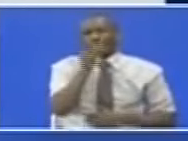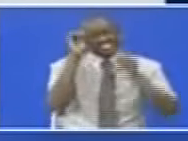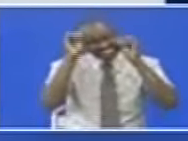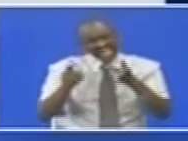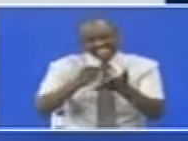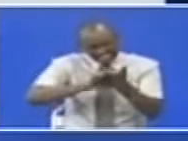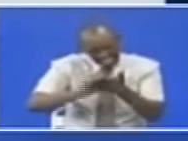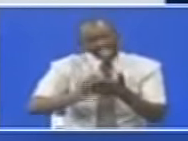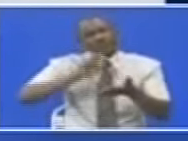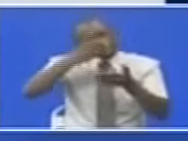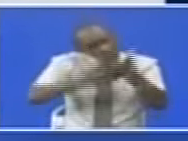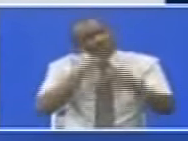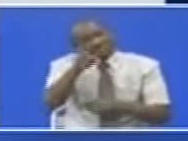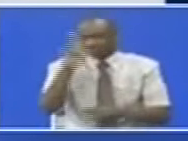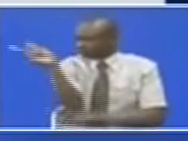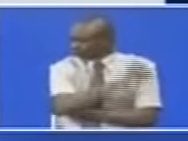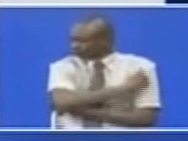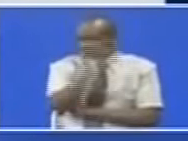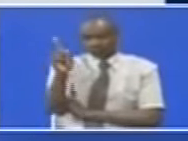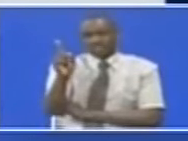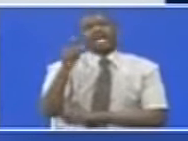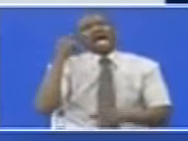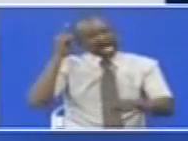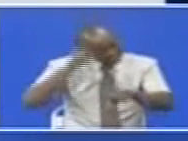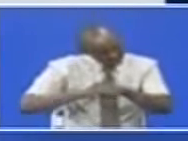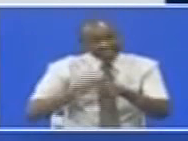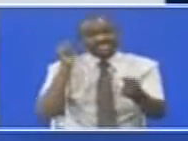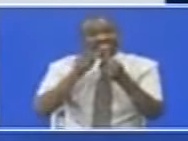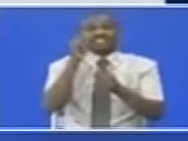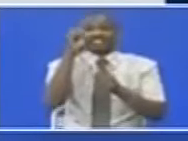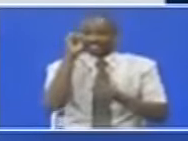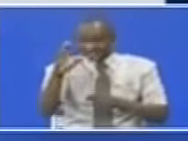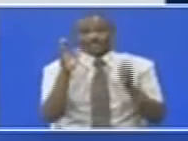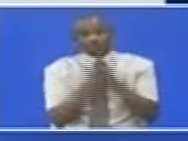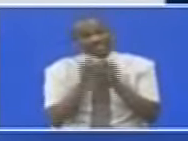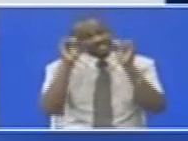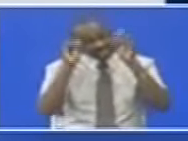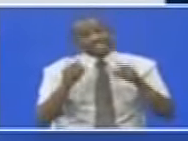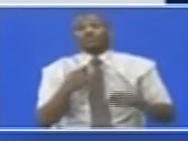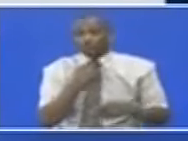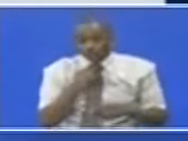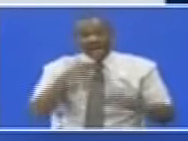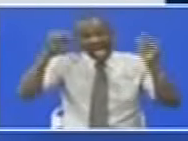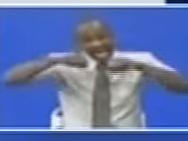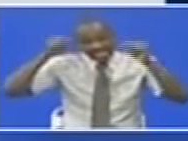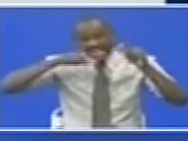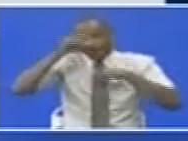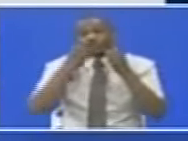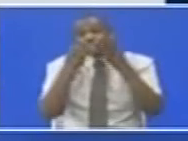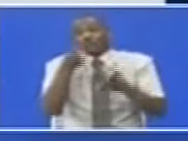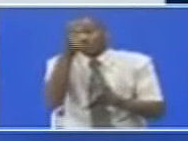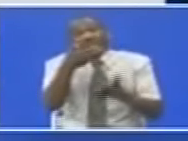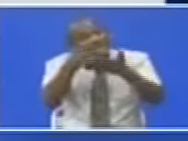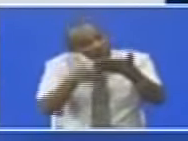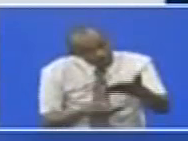not to sign the forms, that until TSC and the teachers' unions agree on the content of the appraisal